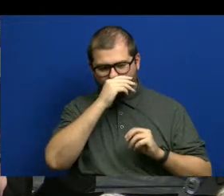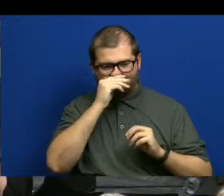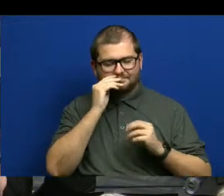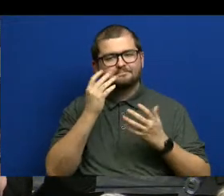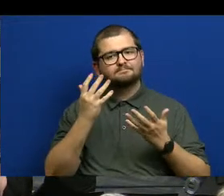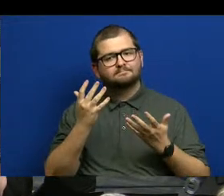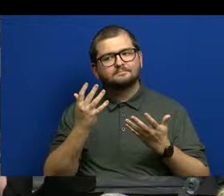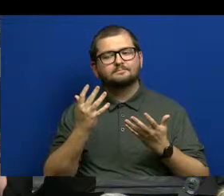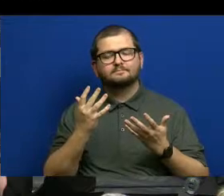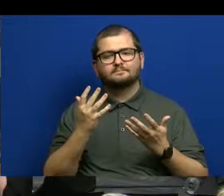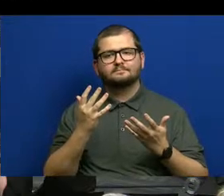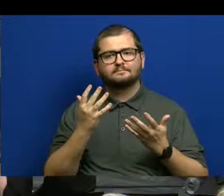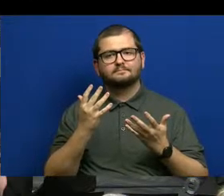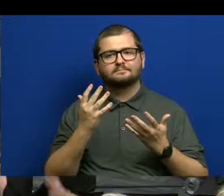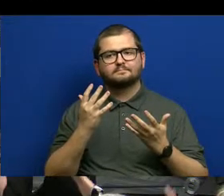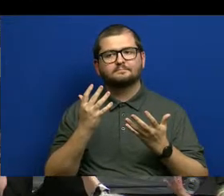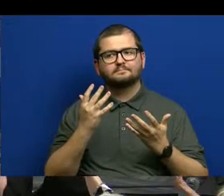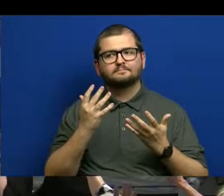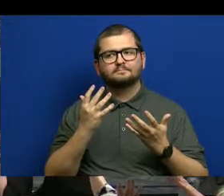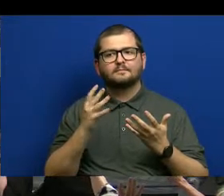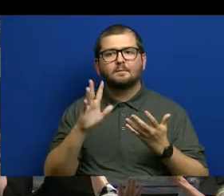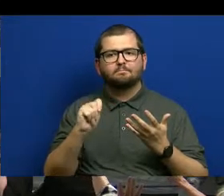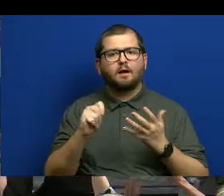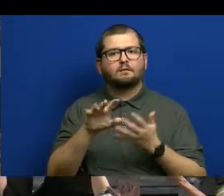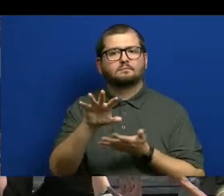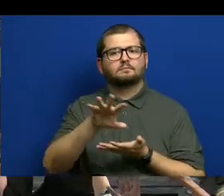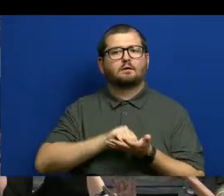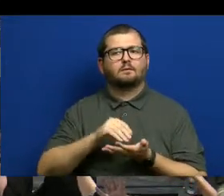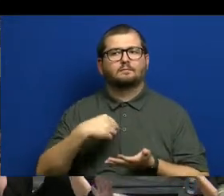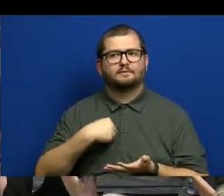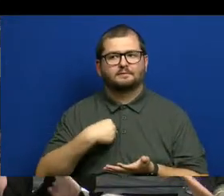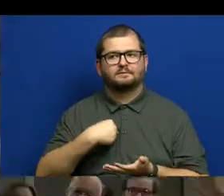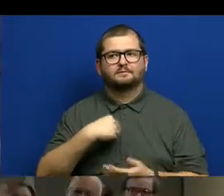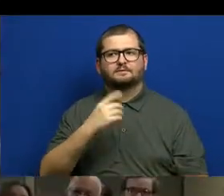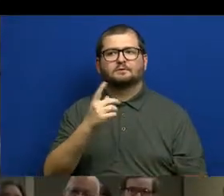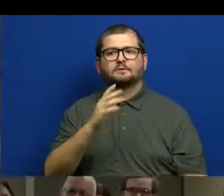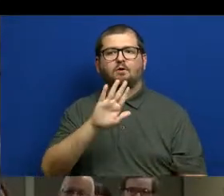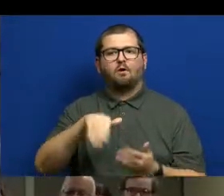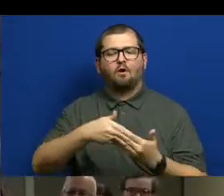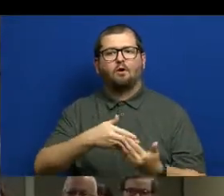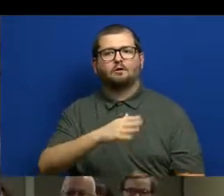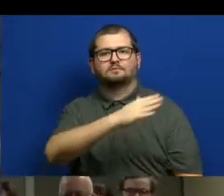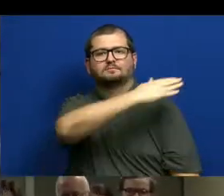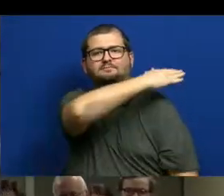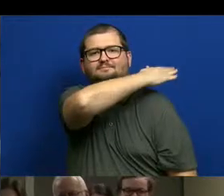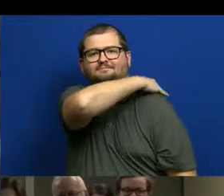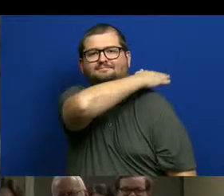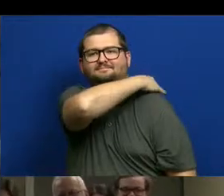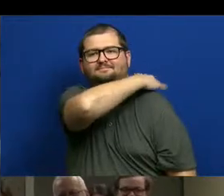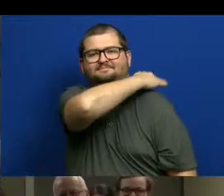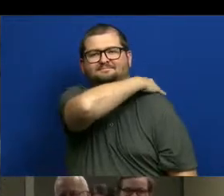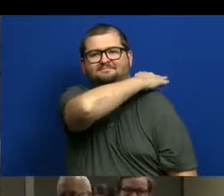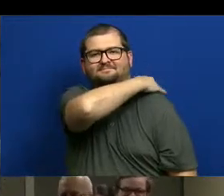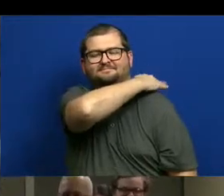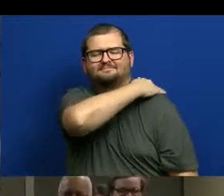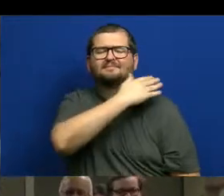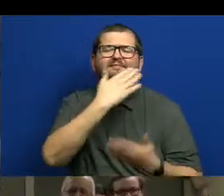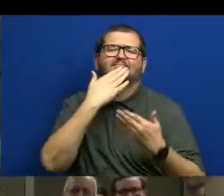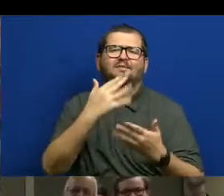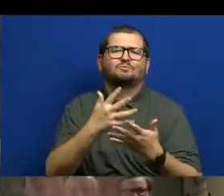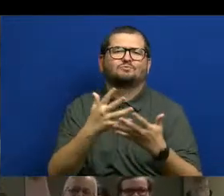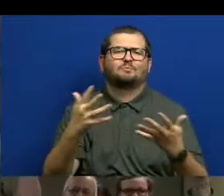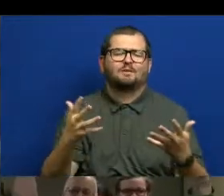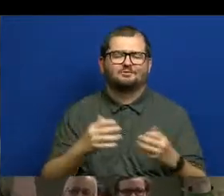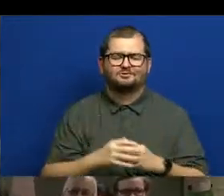But I want you to copy after me. Put your hand out. Pat yourself on the back. Thank you so